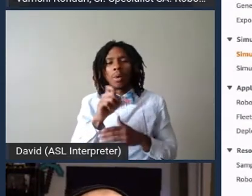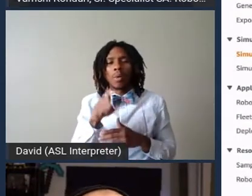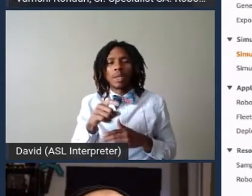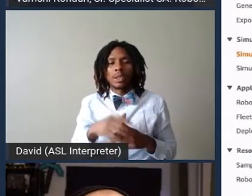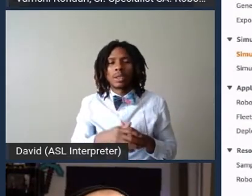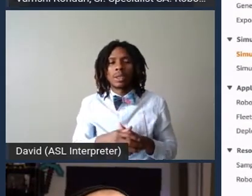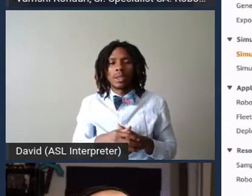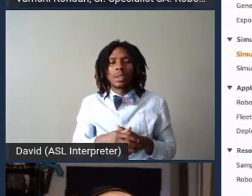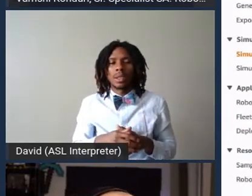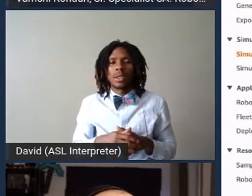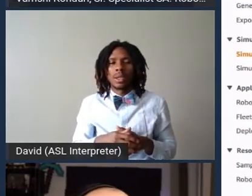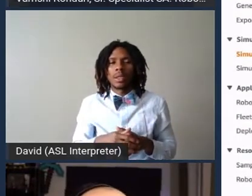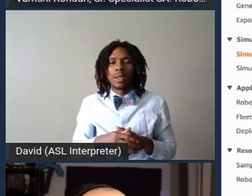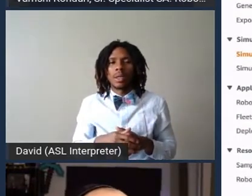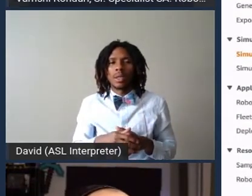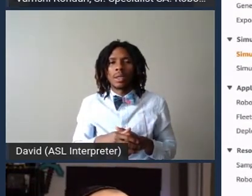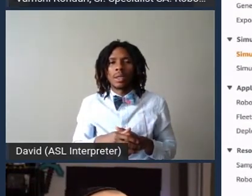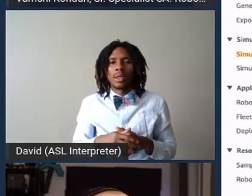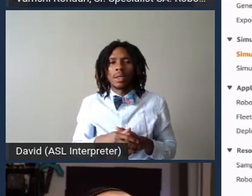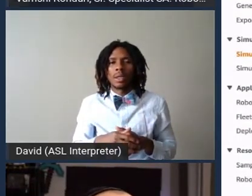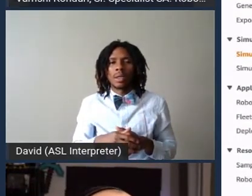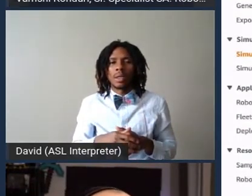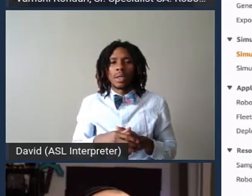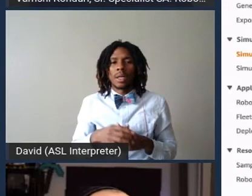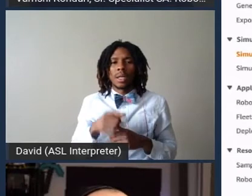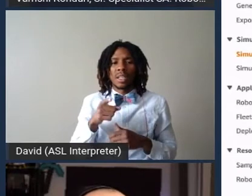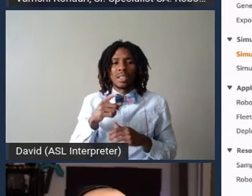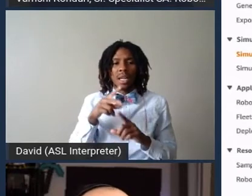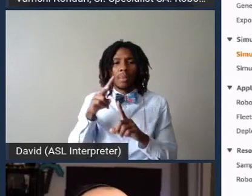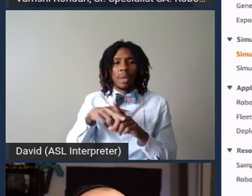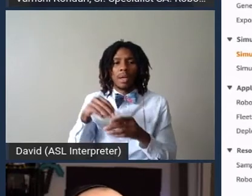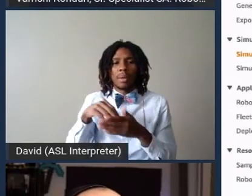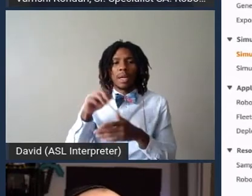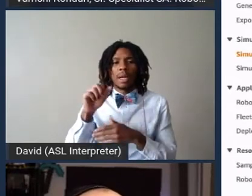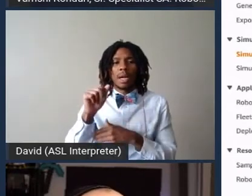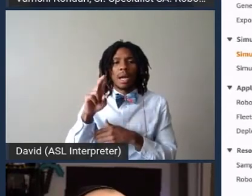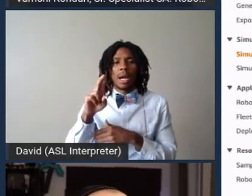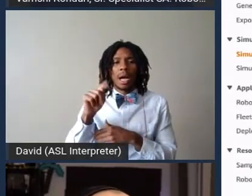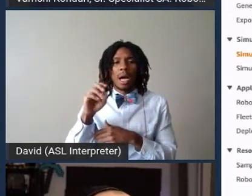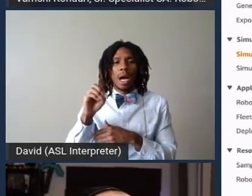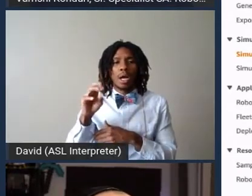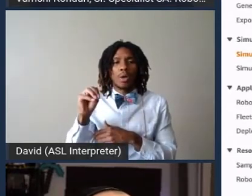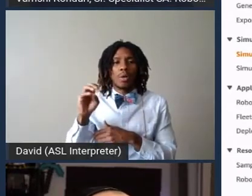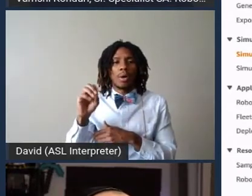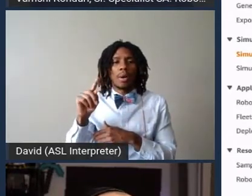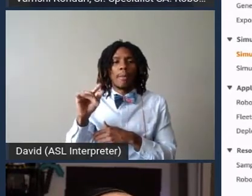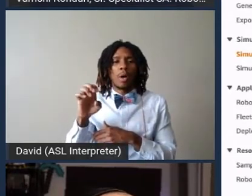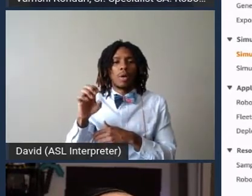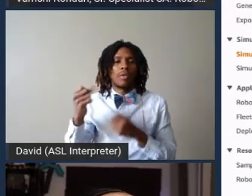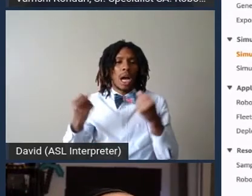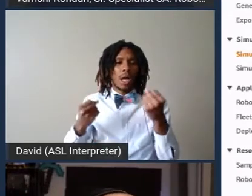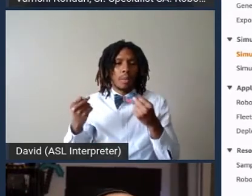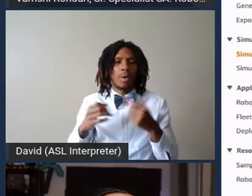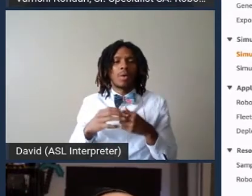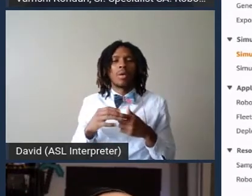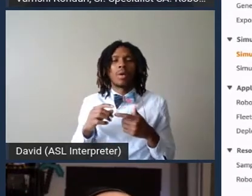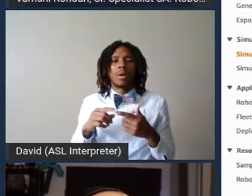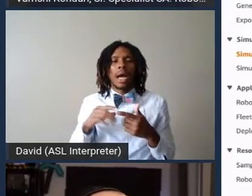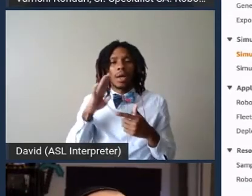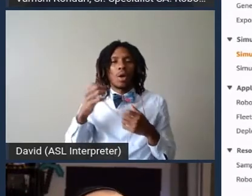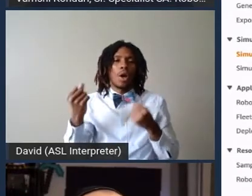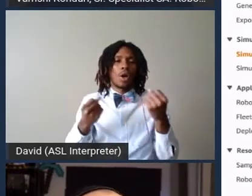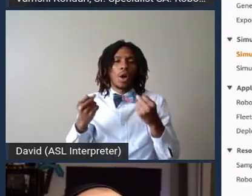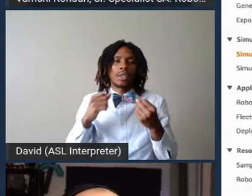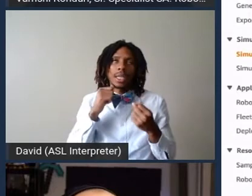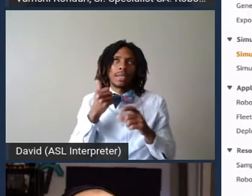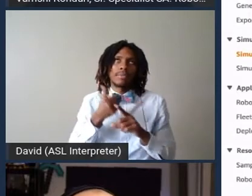So would these things also be applicable in automotive as well? Right. So when we talk about automotive, and I know cars are not